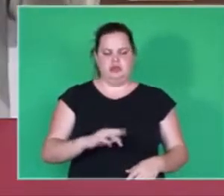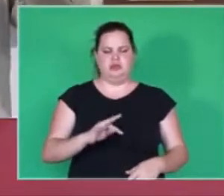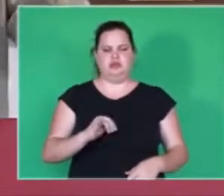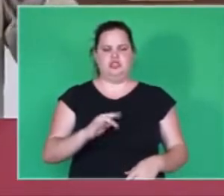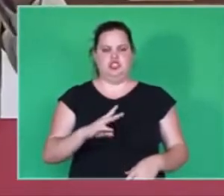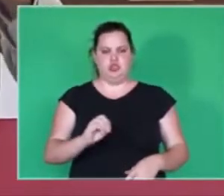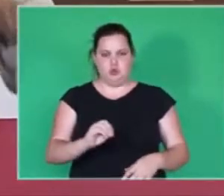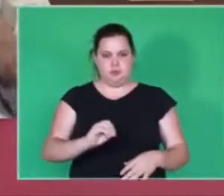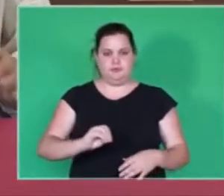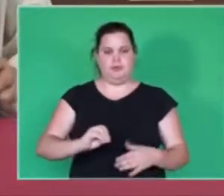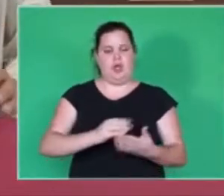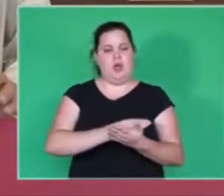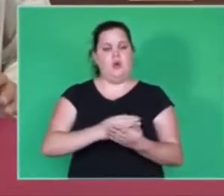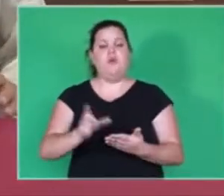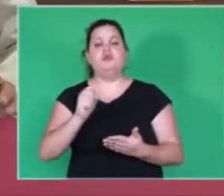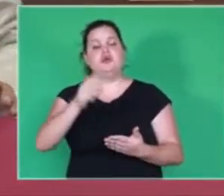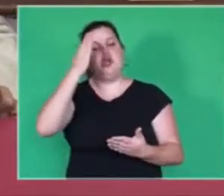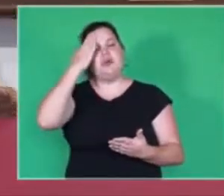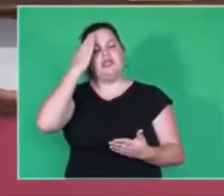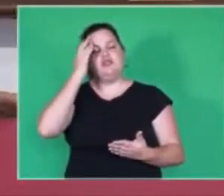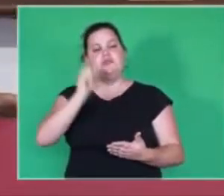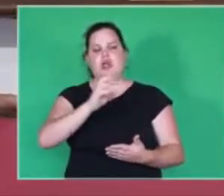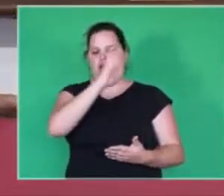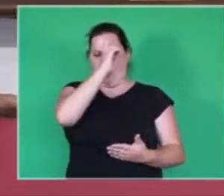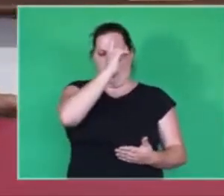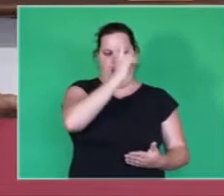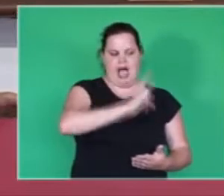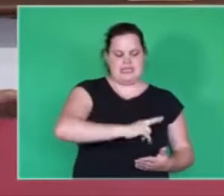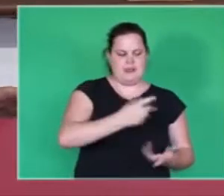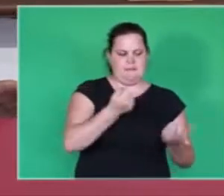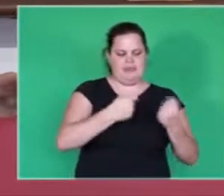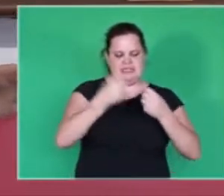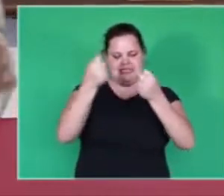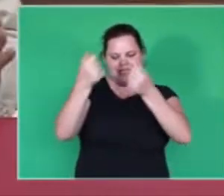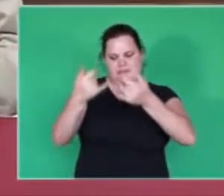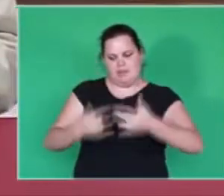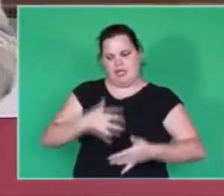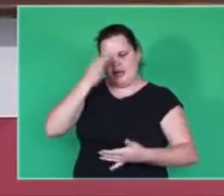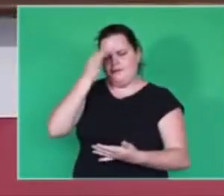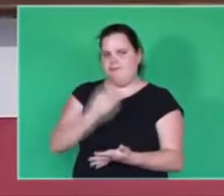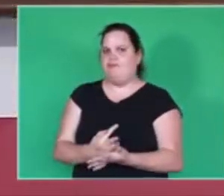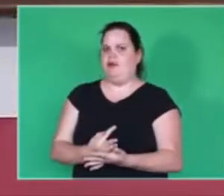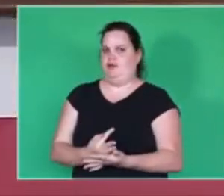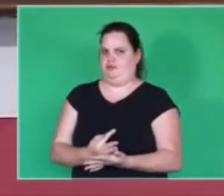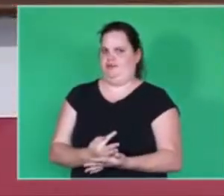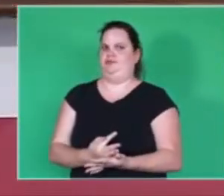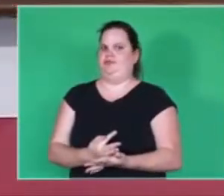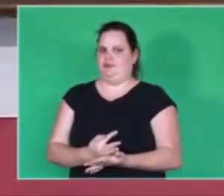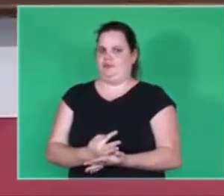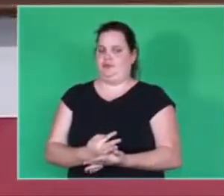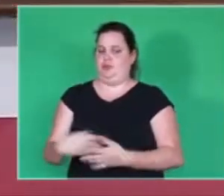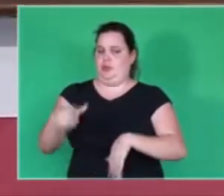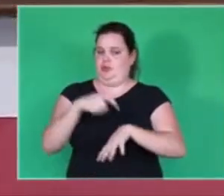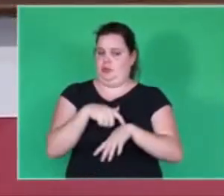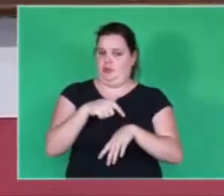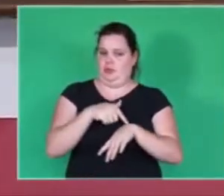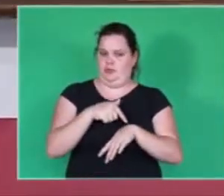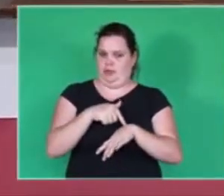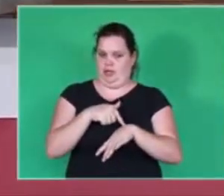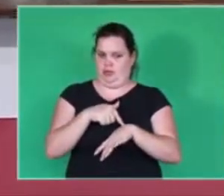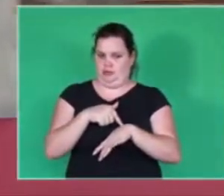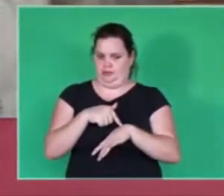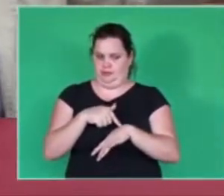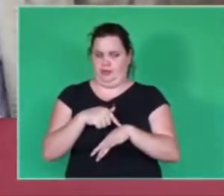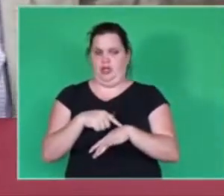began that reason could justify faith. And when they took